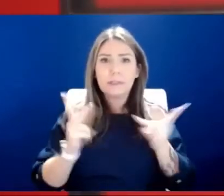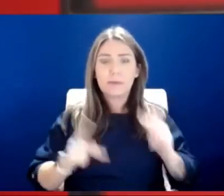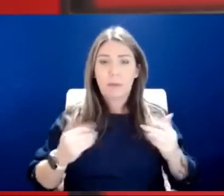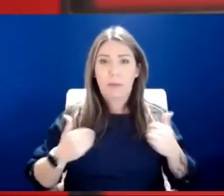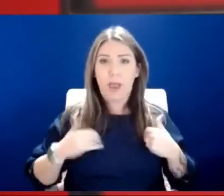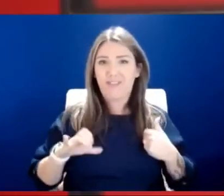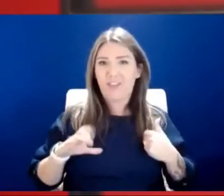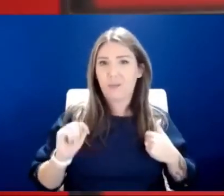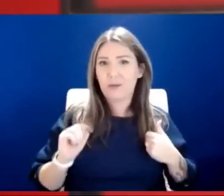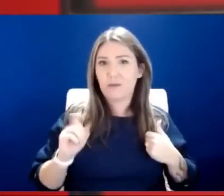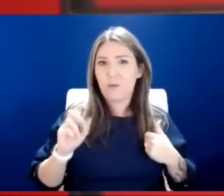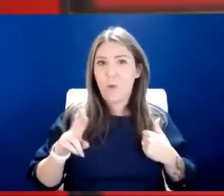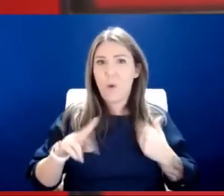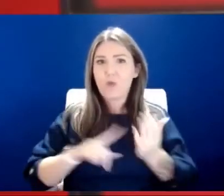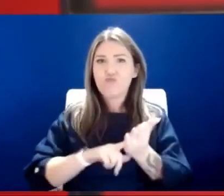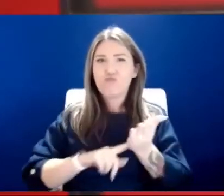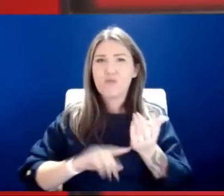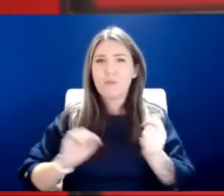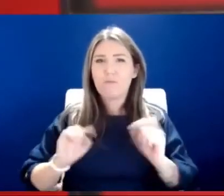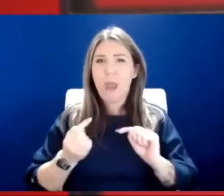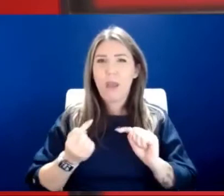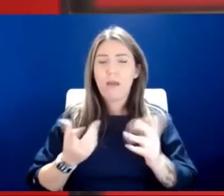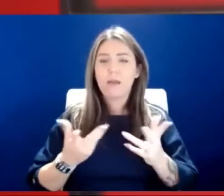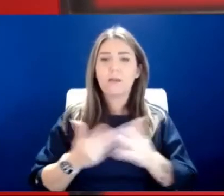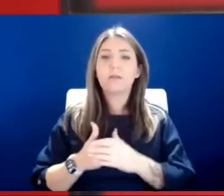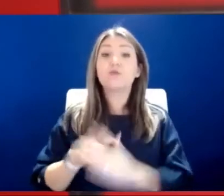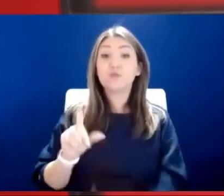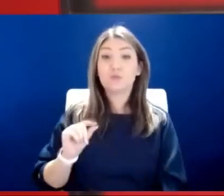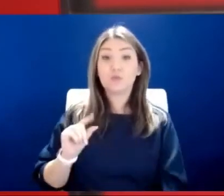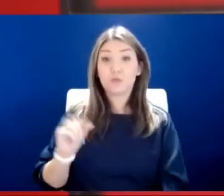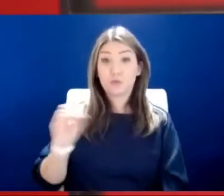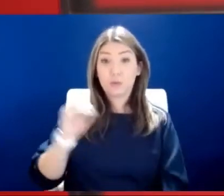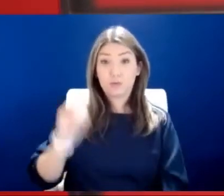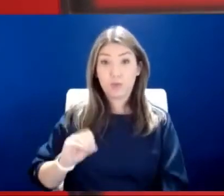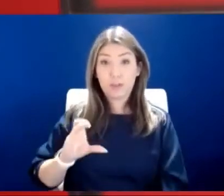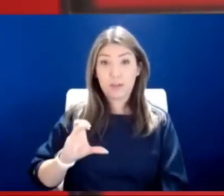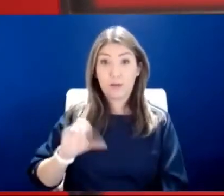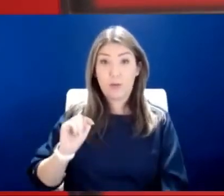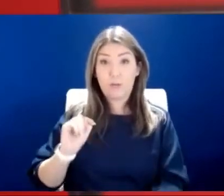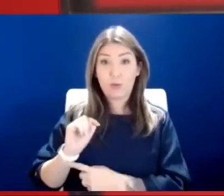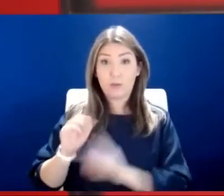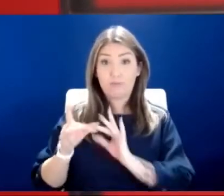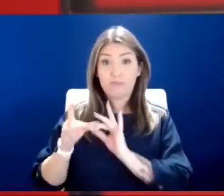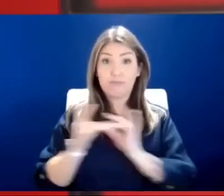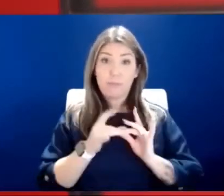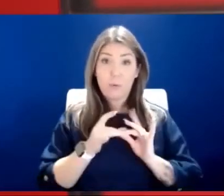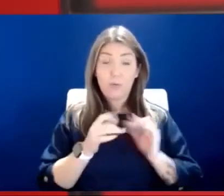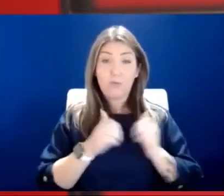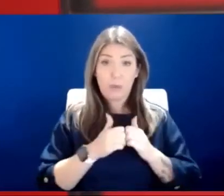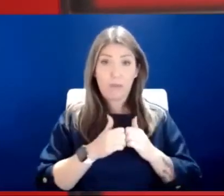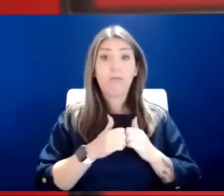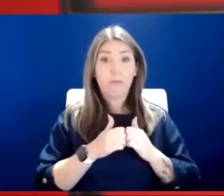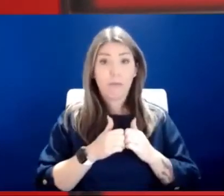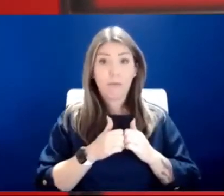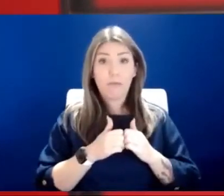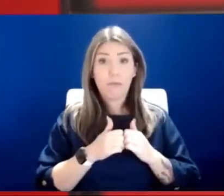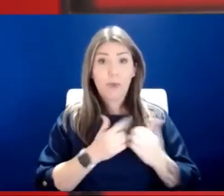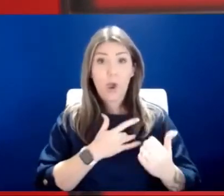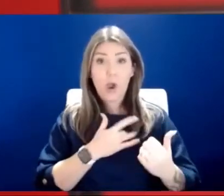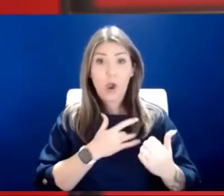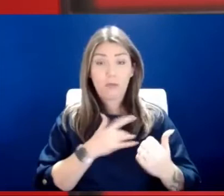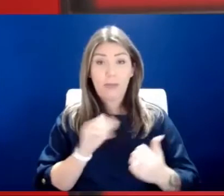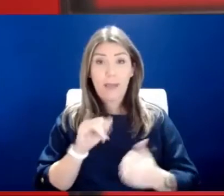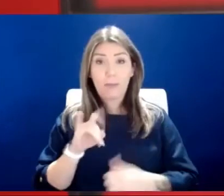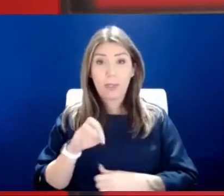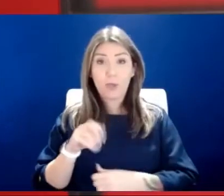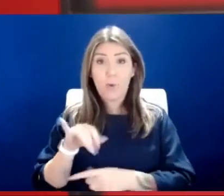pain. Right, so 20% carpal tunnel is associated with cardiac amyloidosis. So